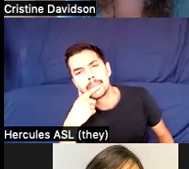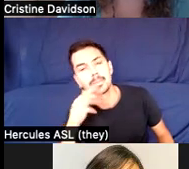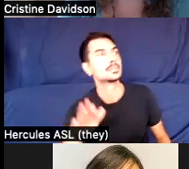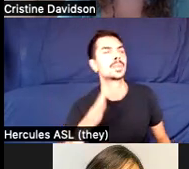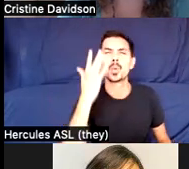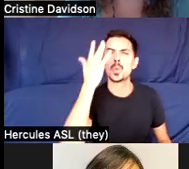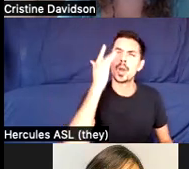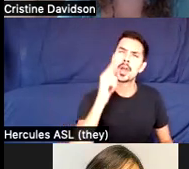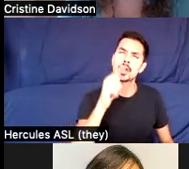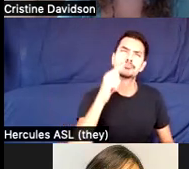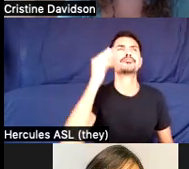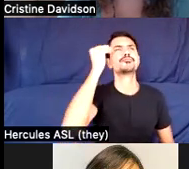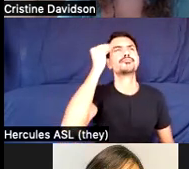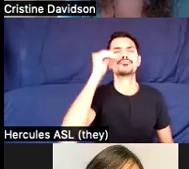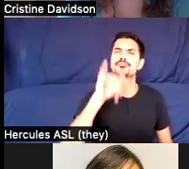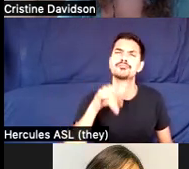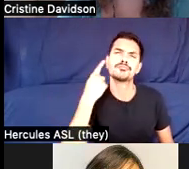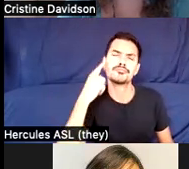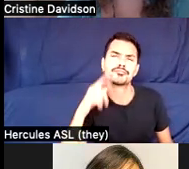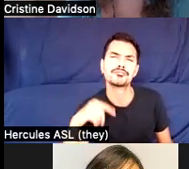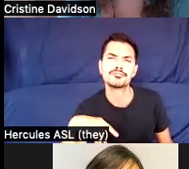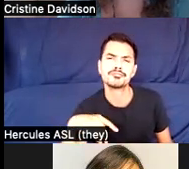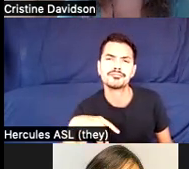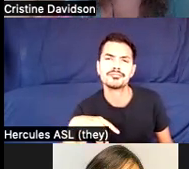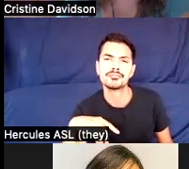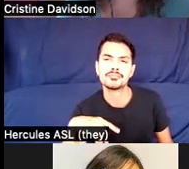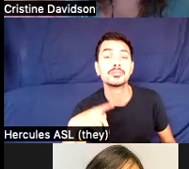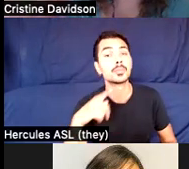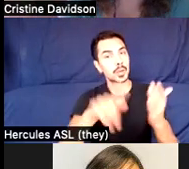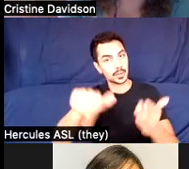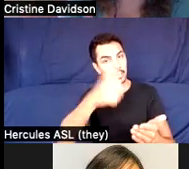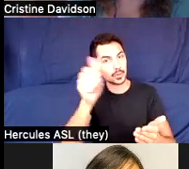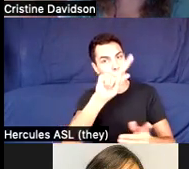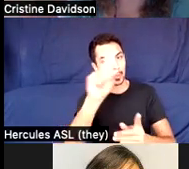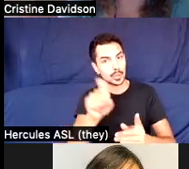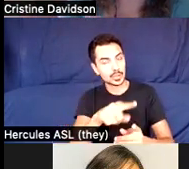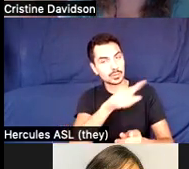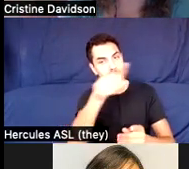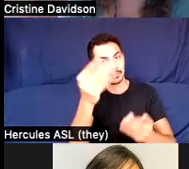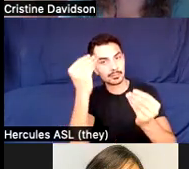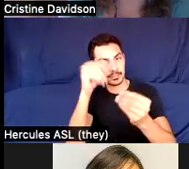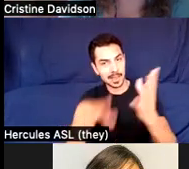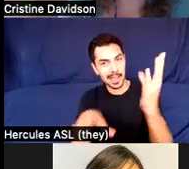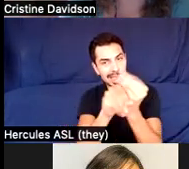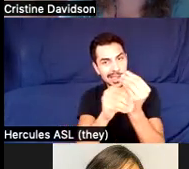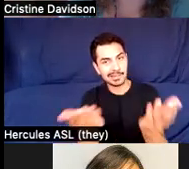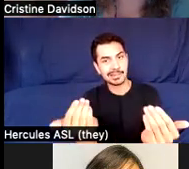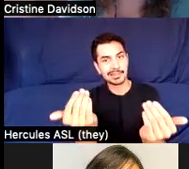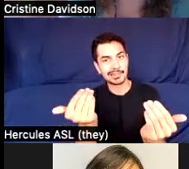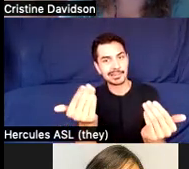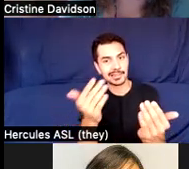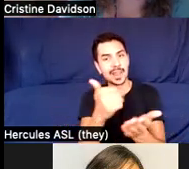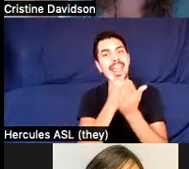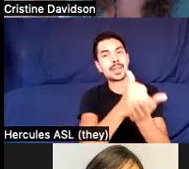think? Are there a couple other questions that we could add to this list that might help you to